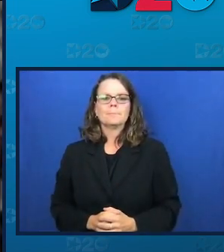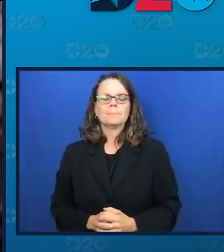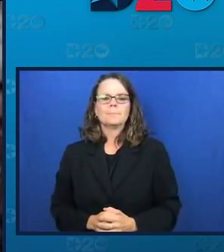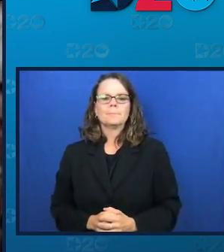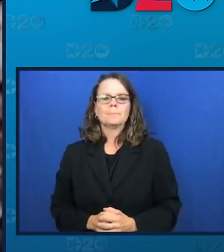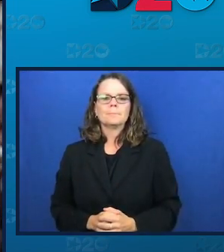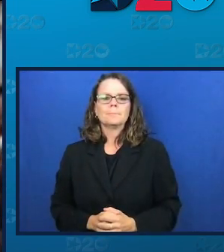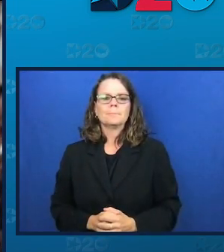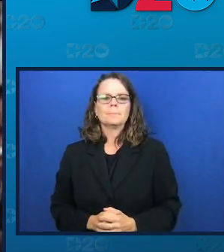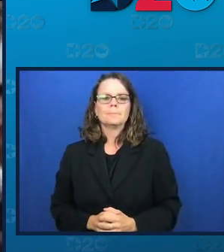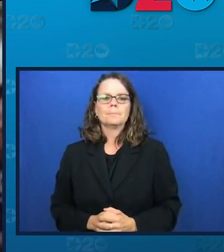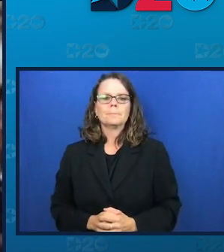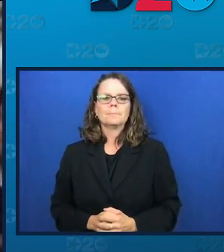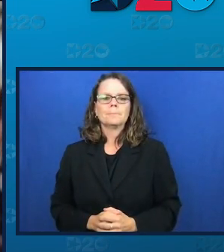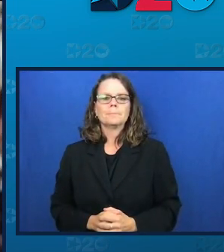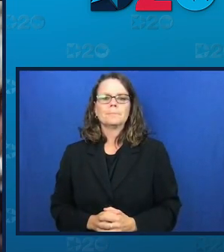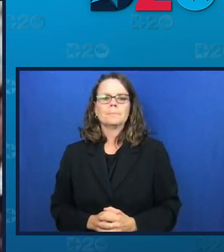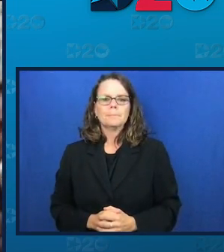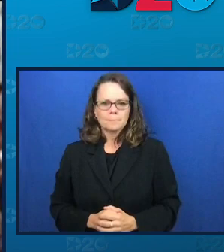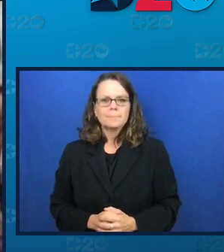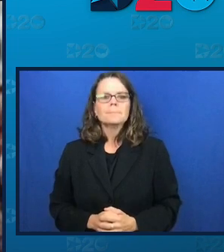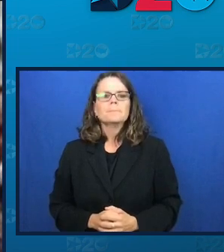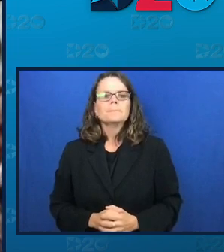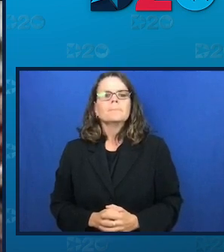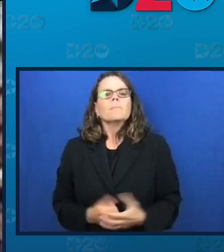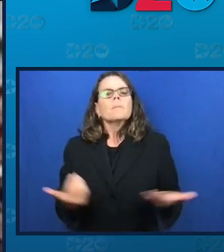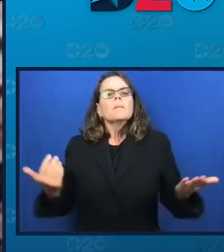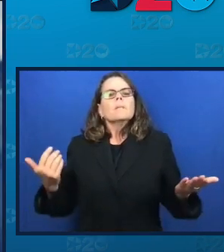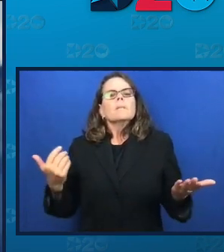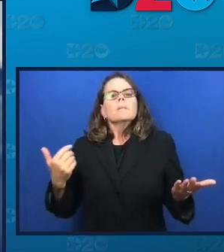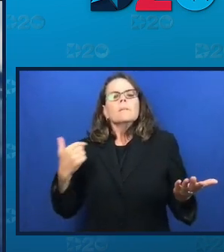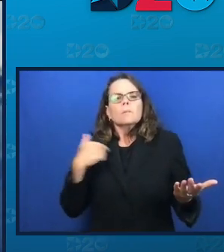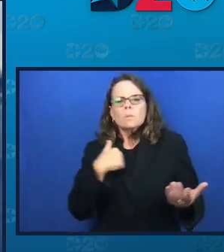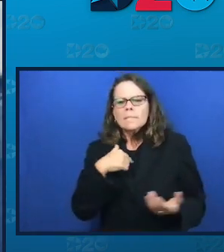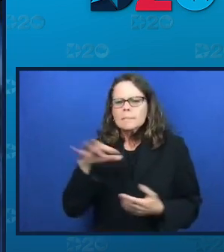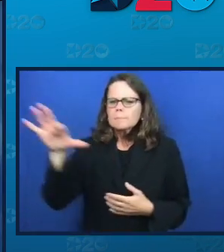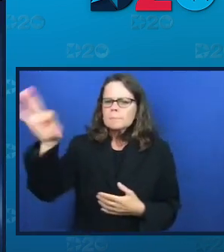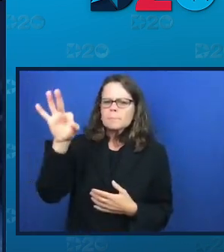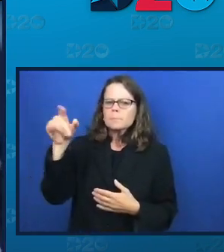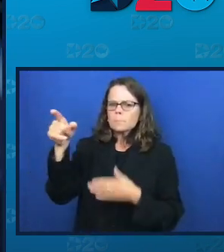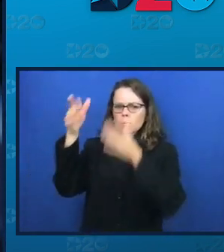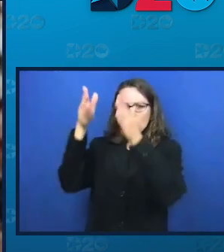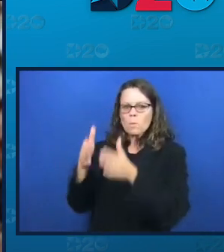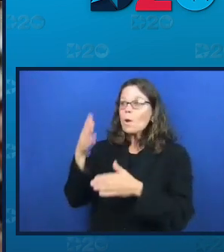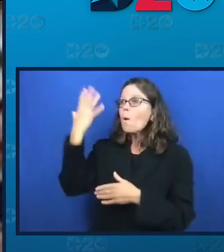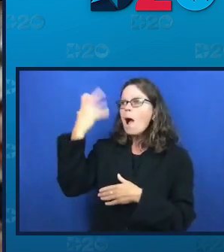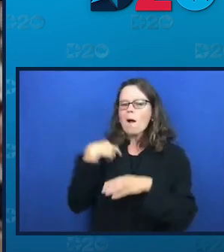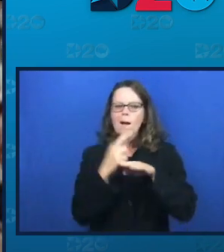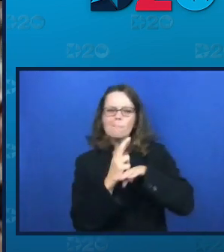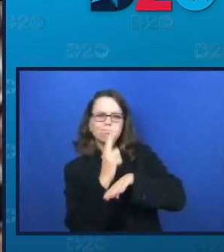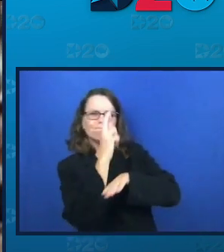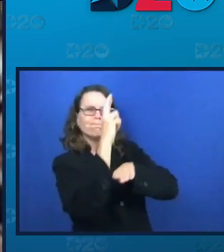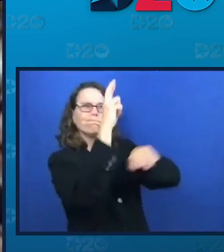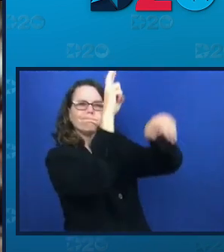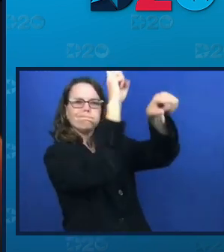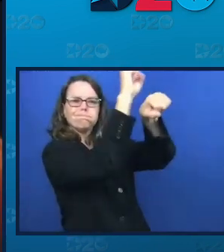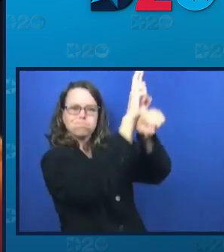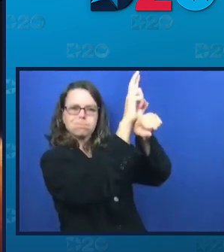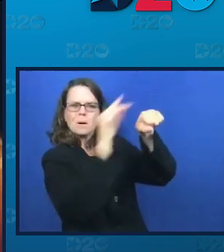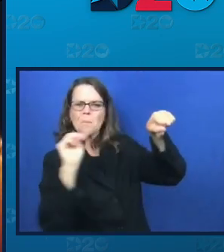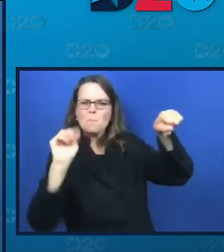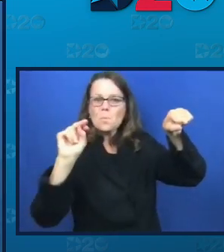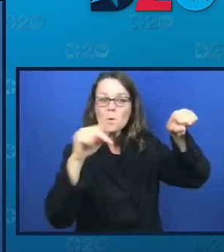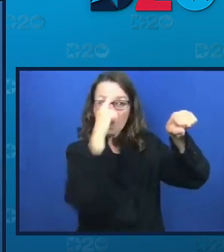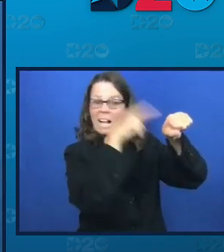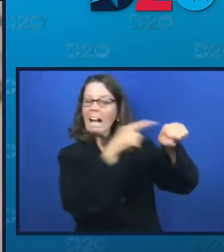We choose to go to the moon in this decade and do the other thing, not because they are easy, but because they are hard.